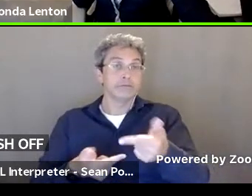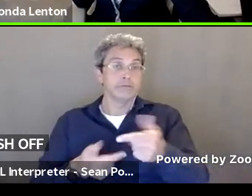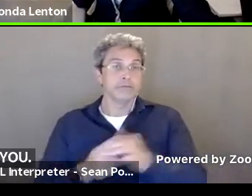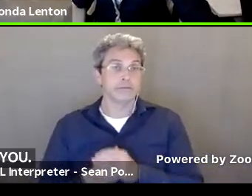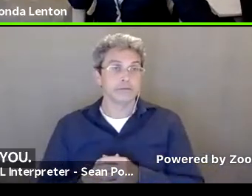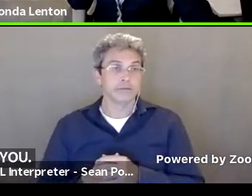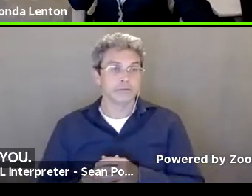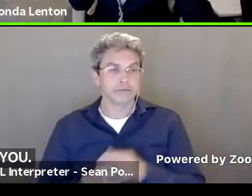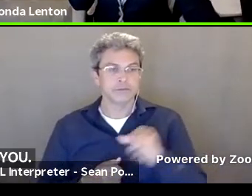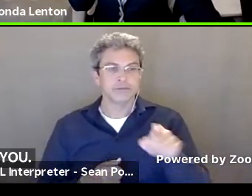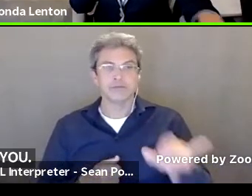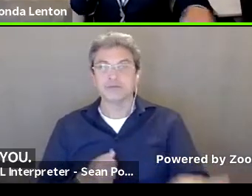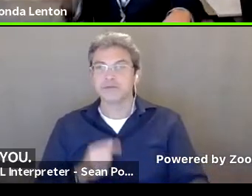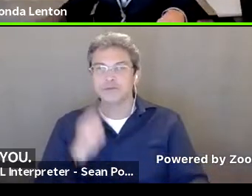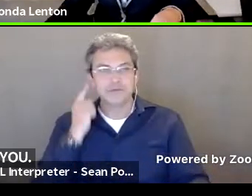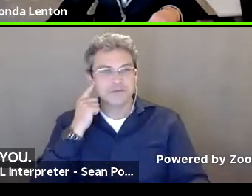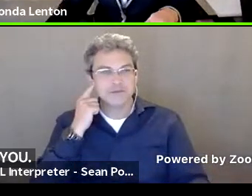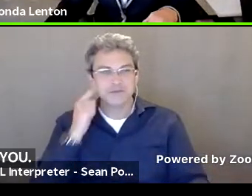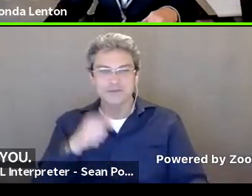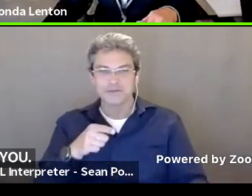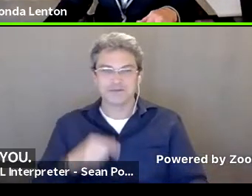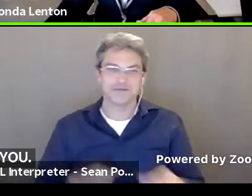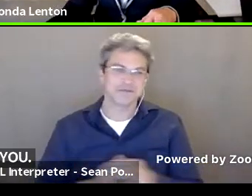You're on mute, Amir.